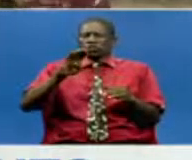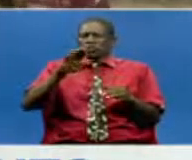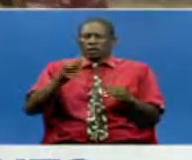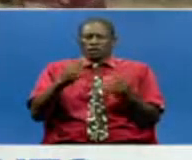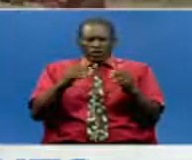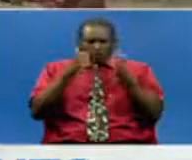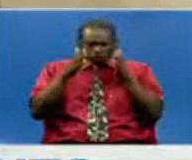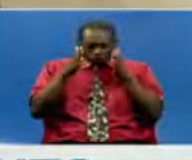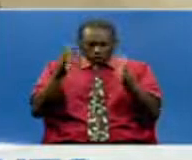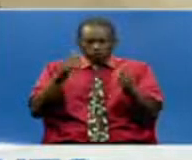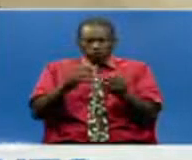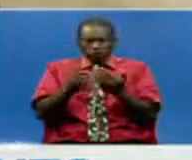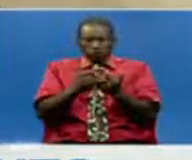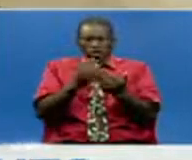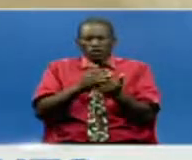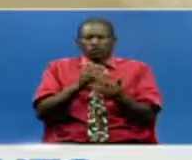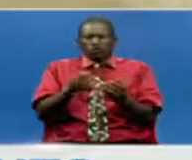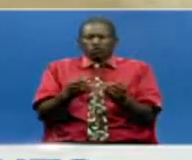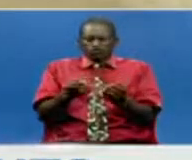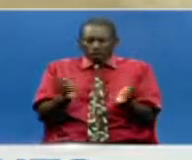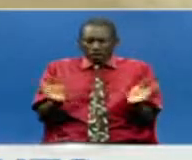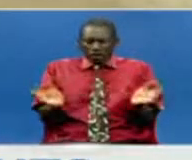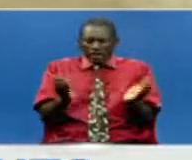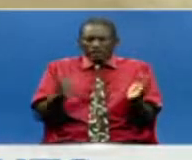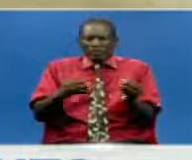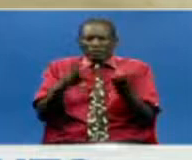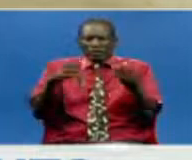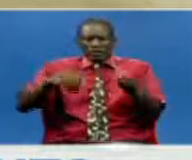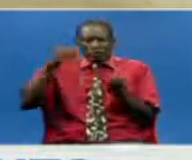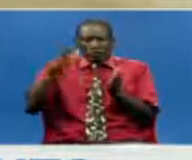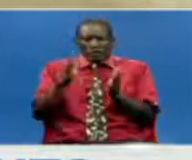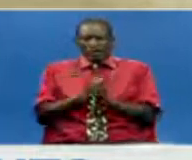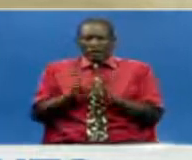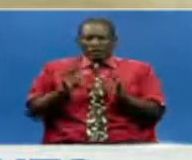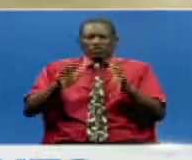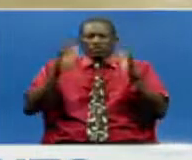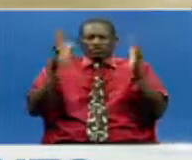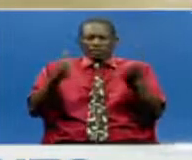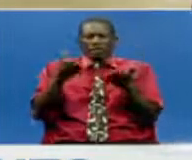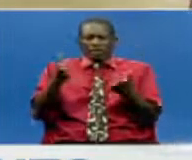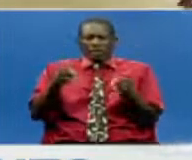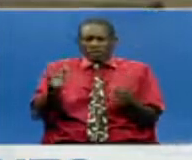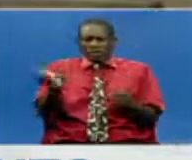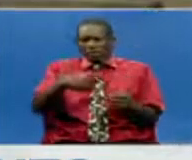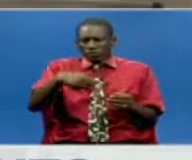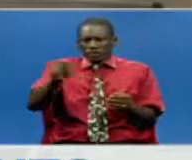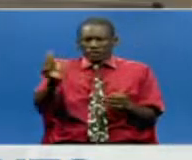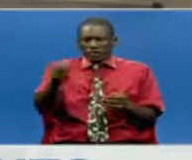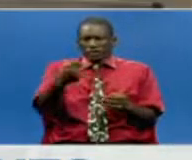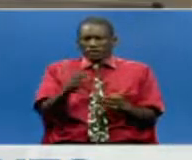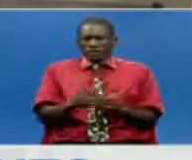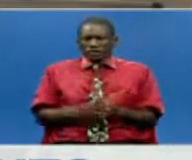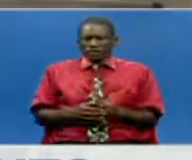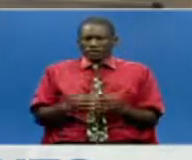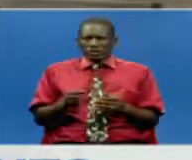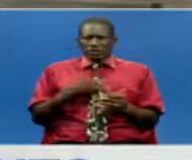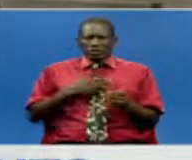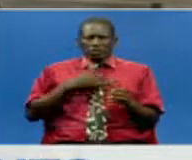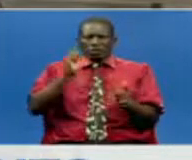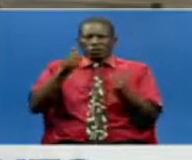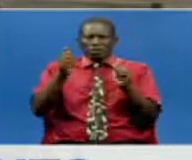nurture more students to achieve greater success and leave an indelible mark in table tennis. To my